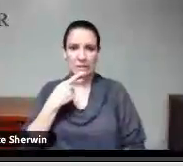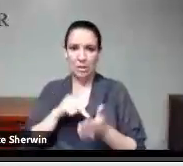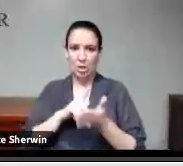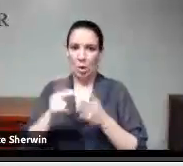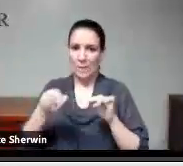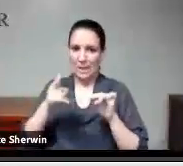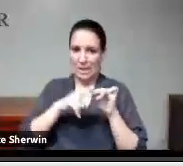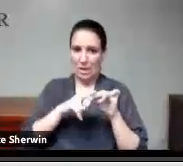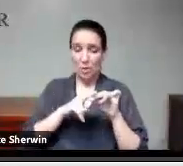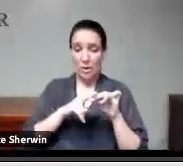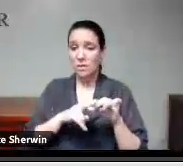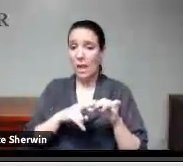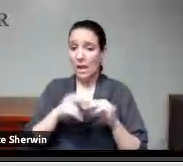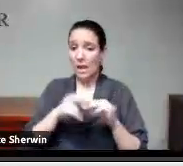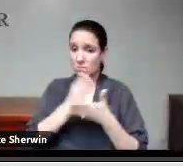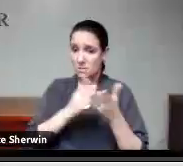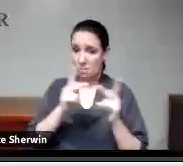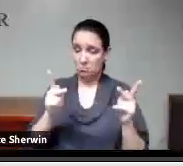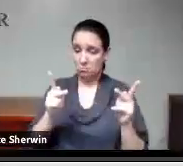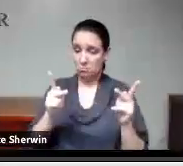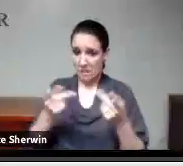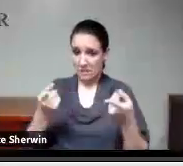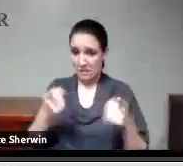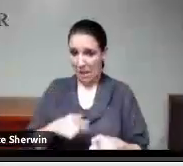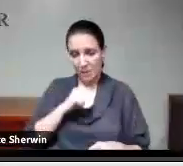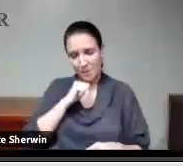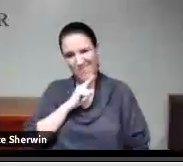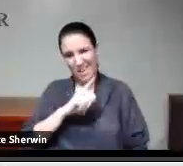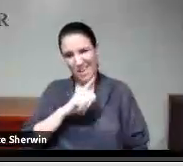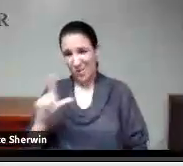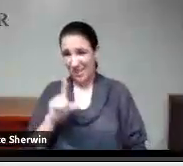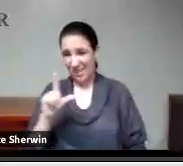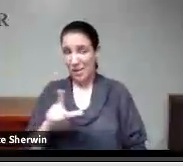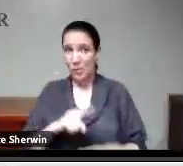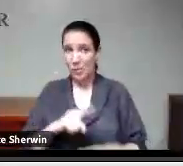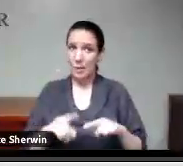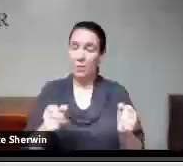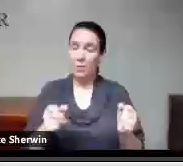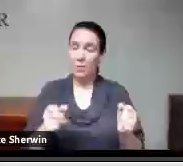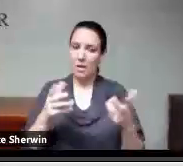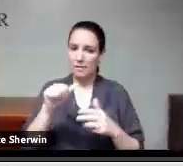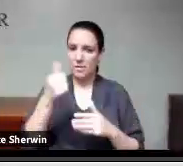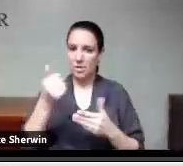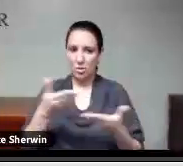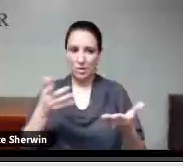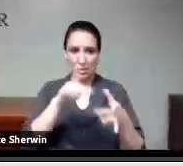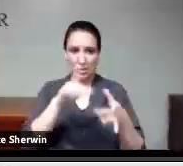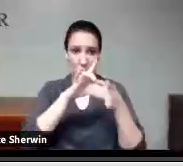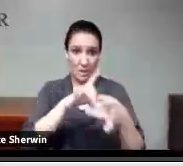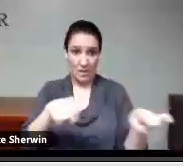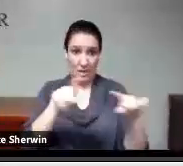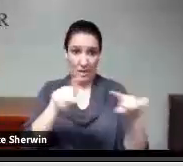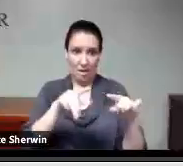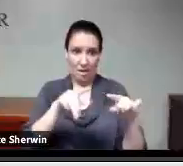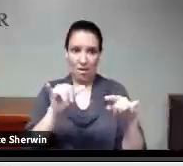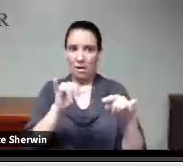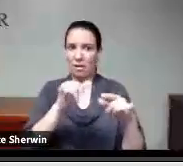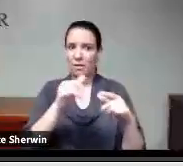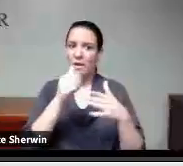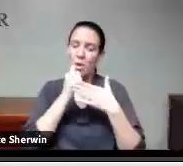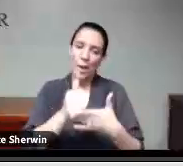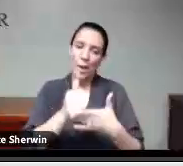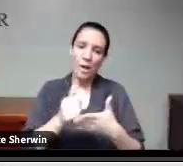does occur in some places, not necessarily in our libraries. But a lot of the other things that are associated here, such as help,